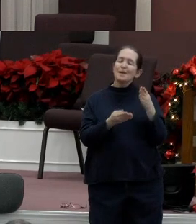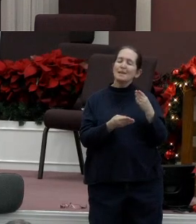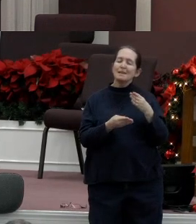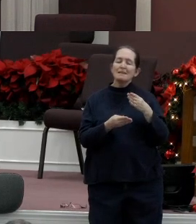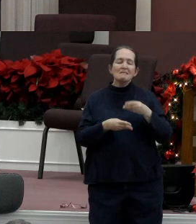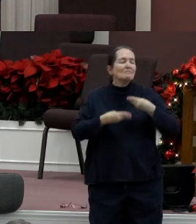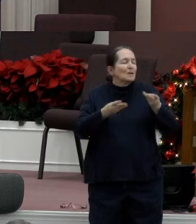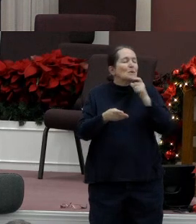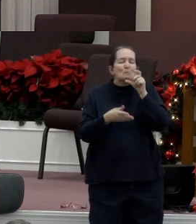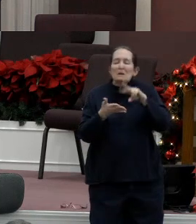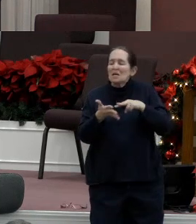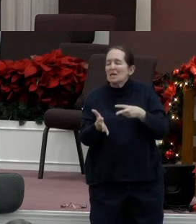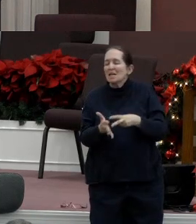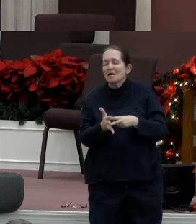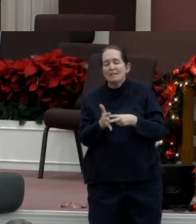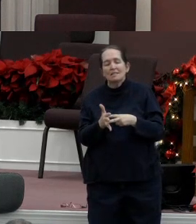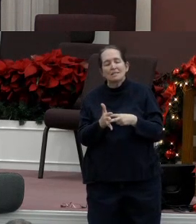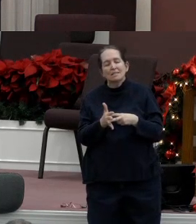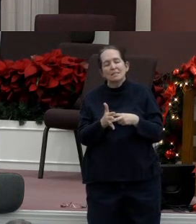meant